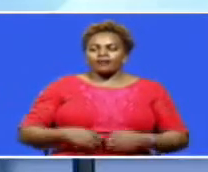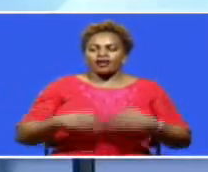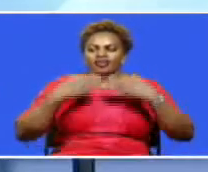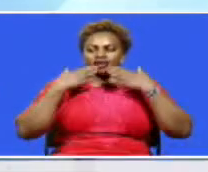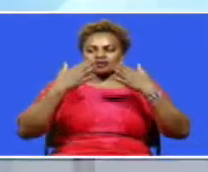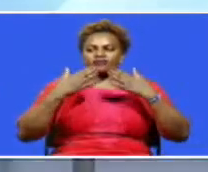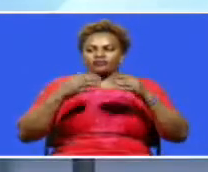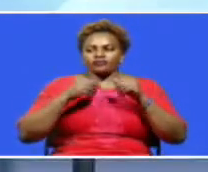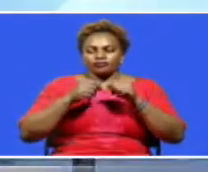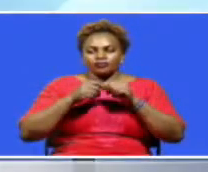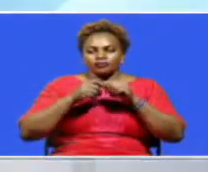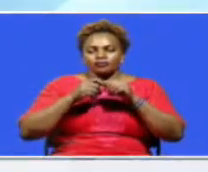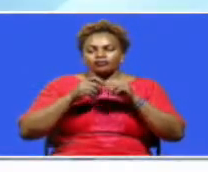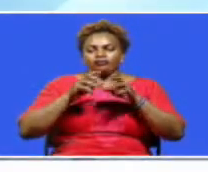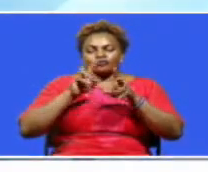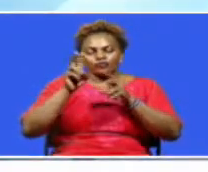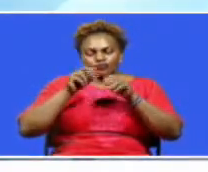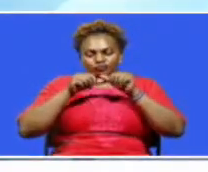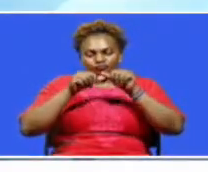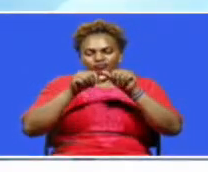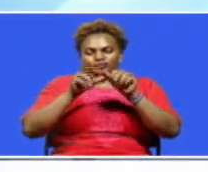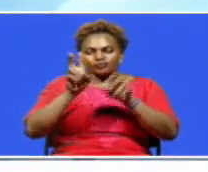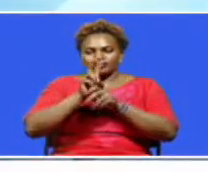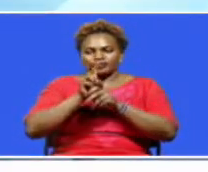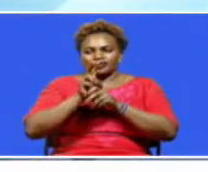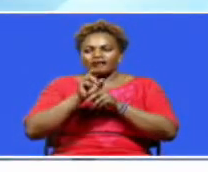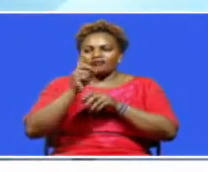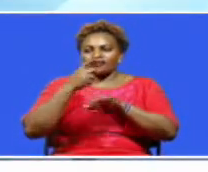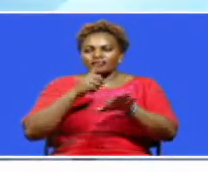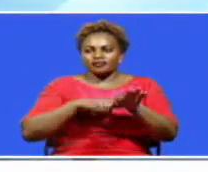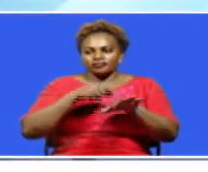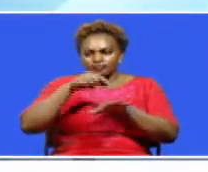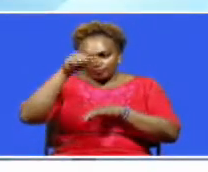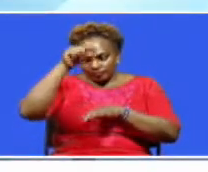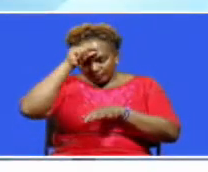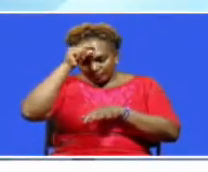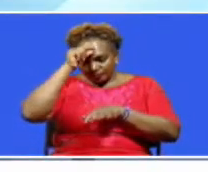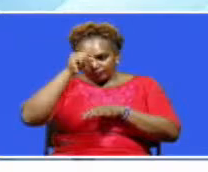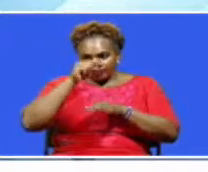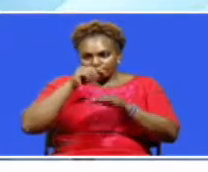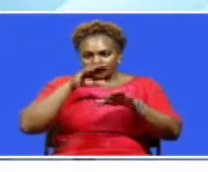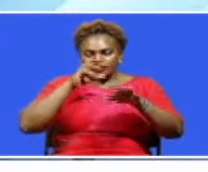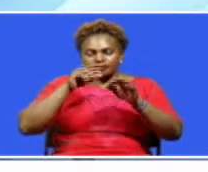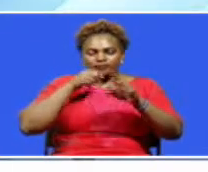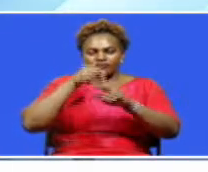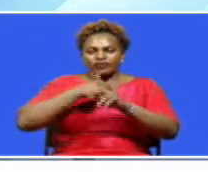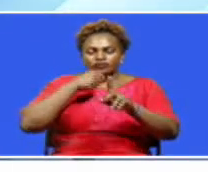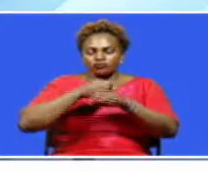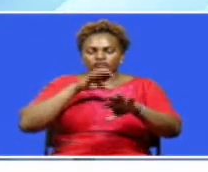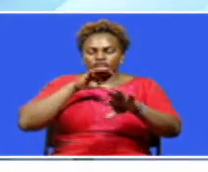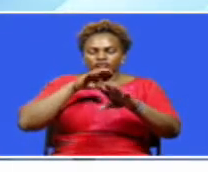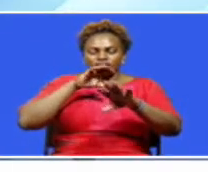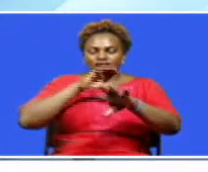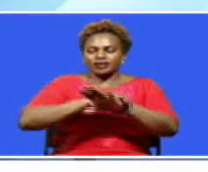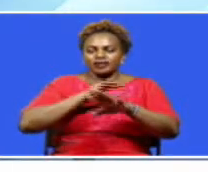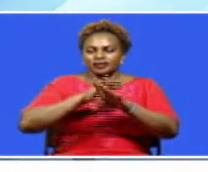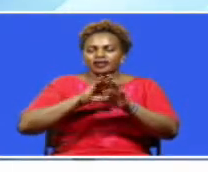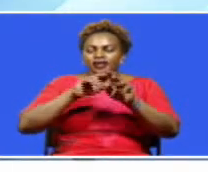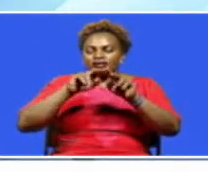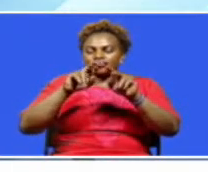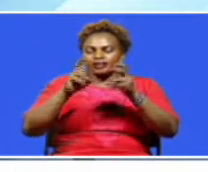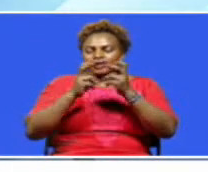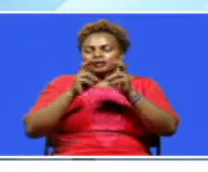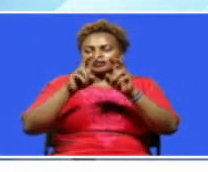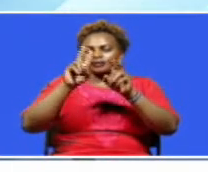Thank you for staying with us. You're watching Crossfire. As first-time governors fight to secure their second term, some of the counties